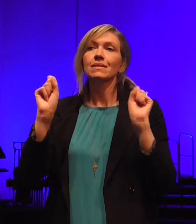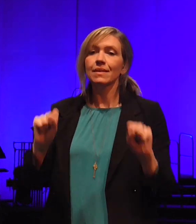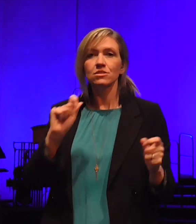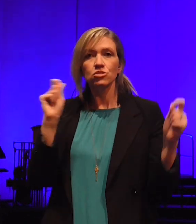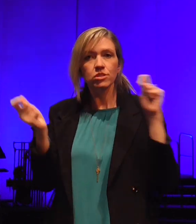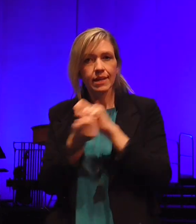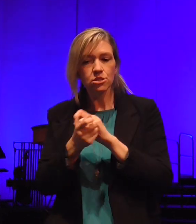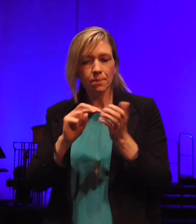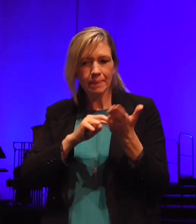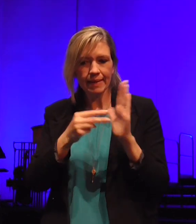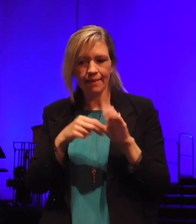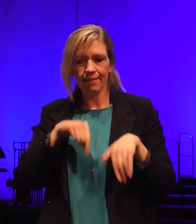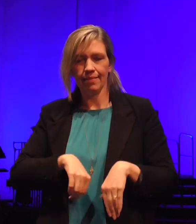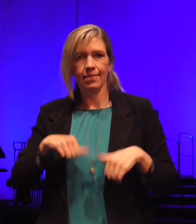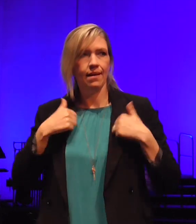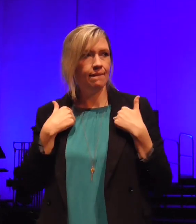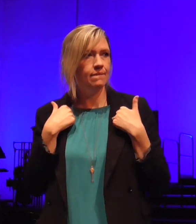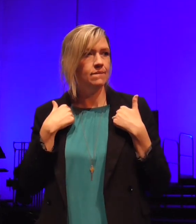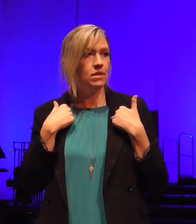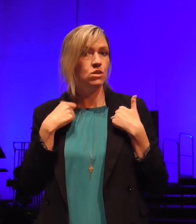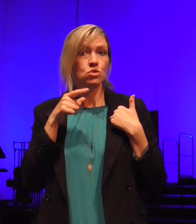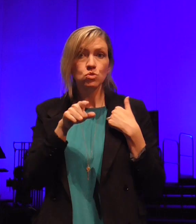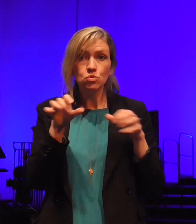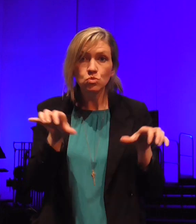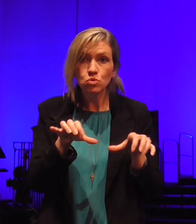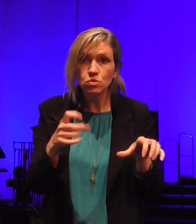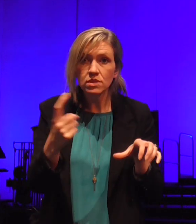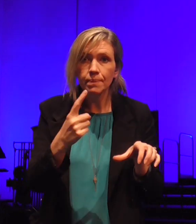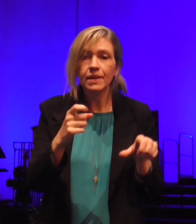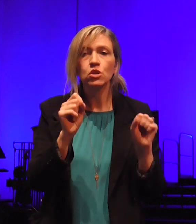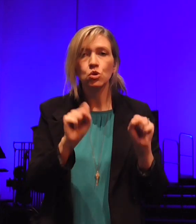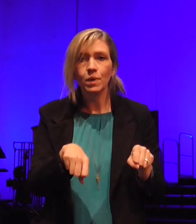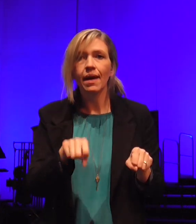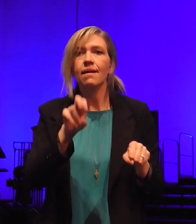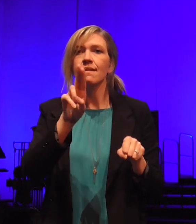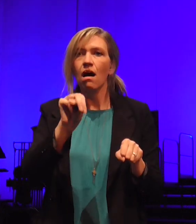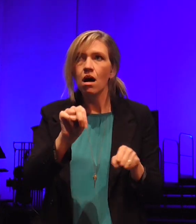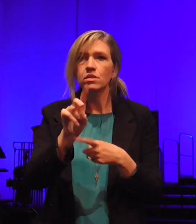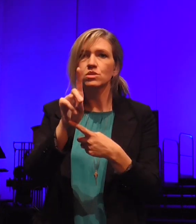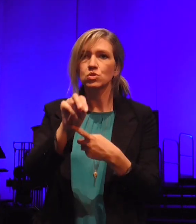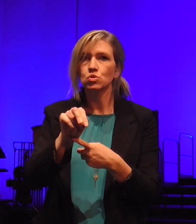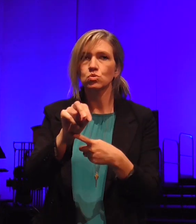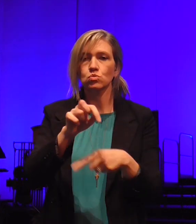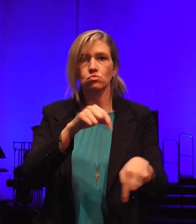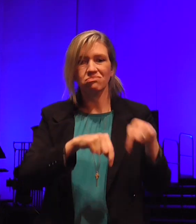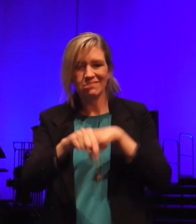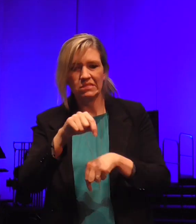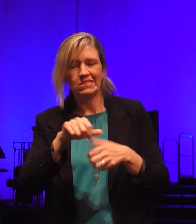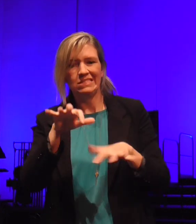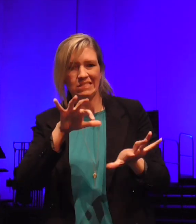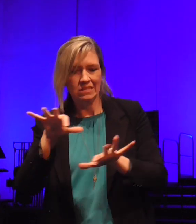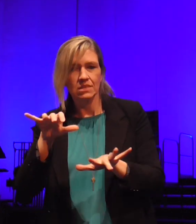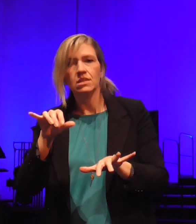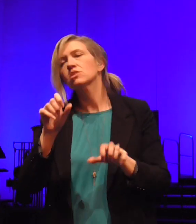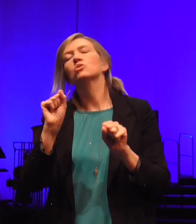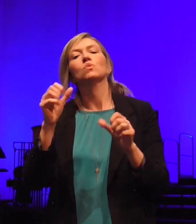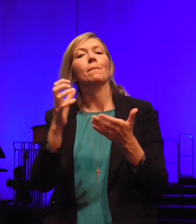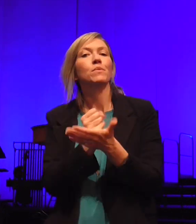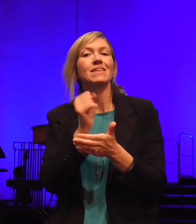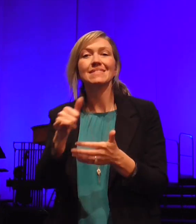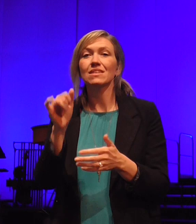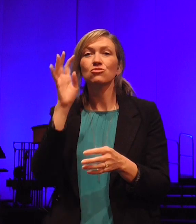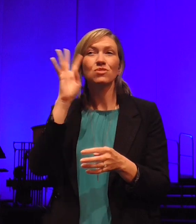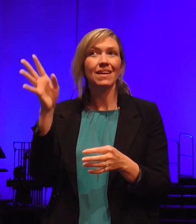our lives. What you have done, you can undo by embracing that creative hope that you know in your